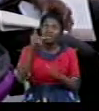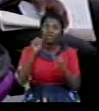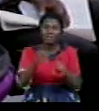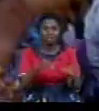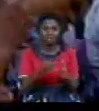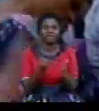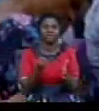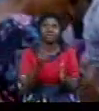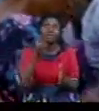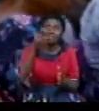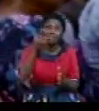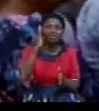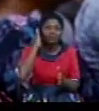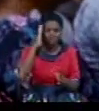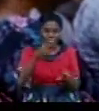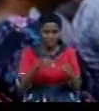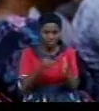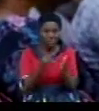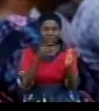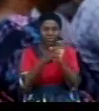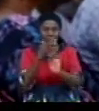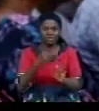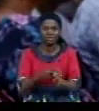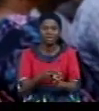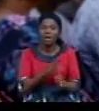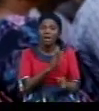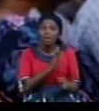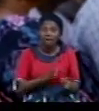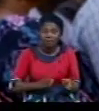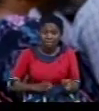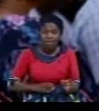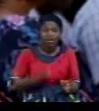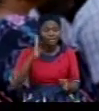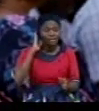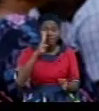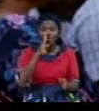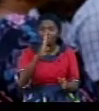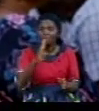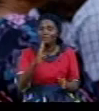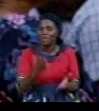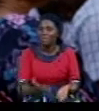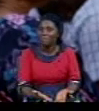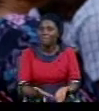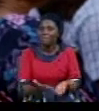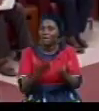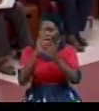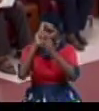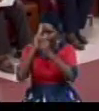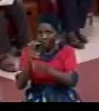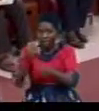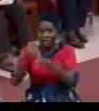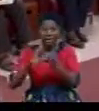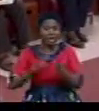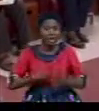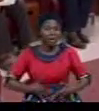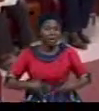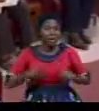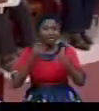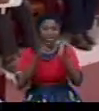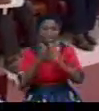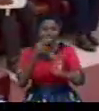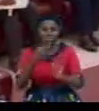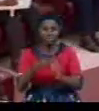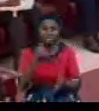do it and Christ will be magnified in our lives in Jesus name